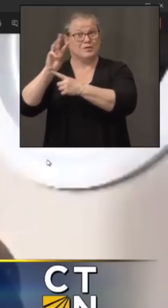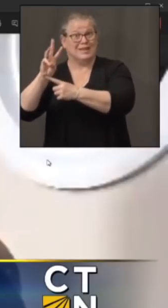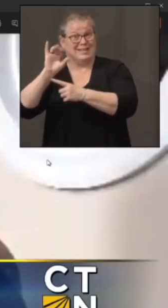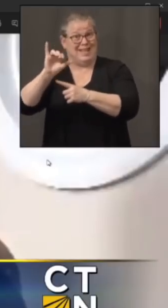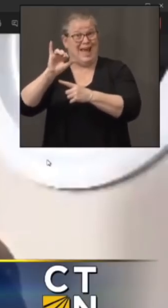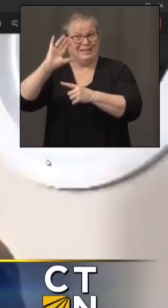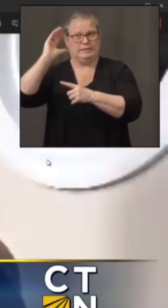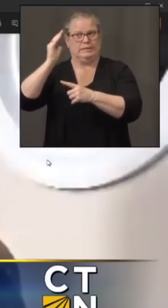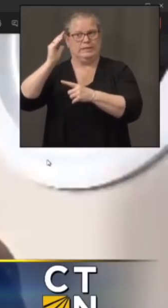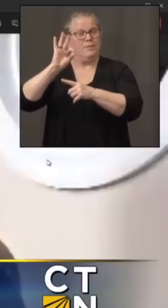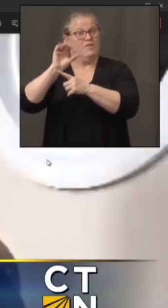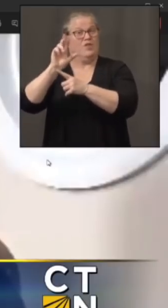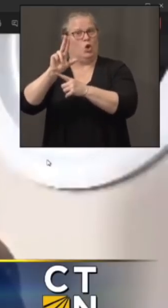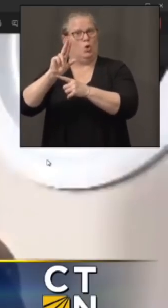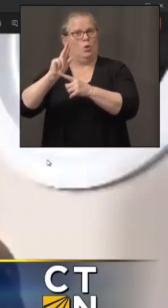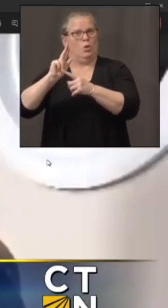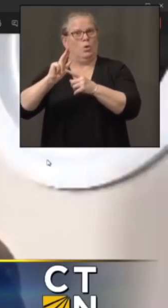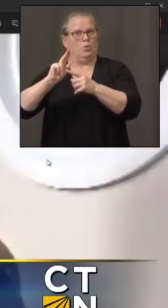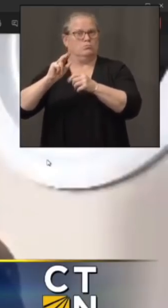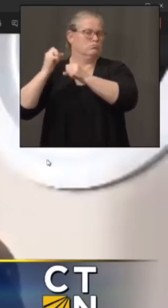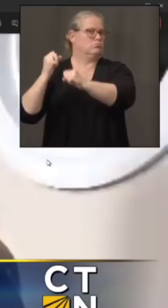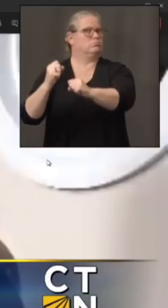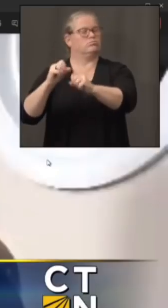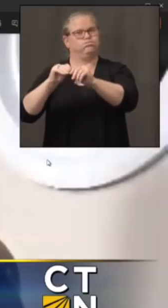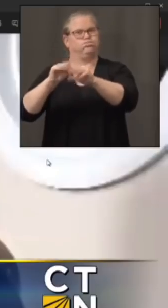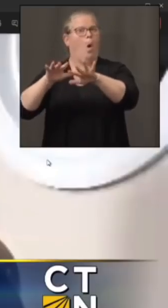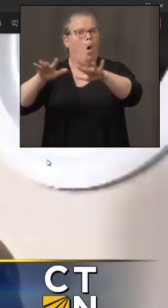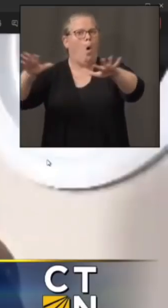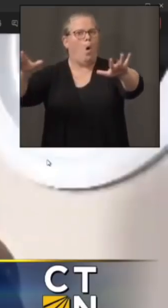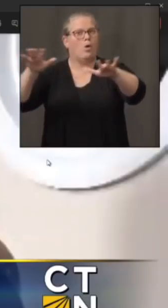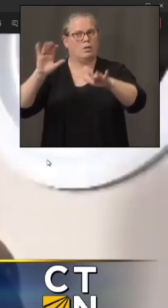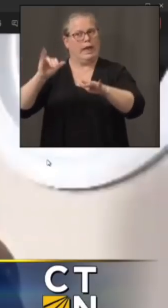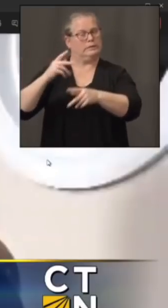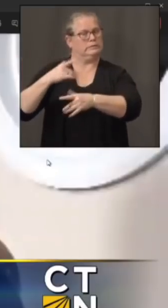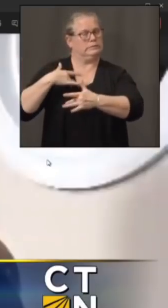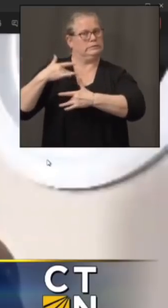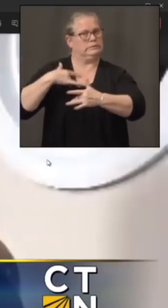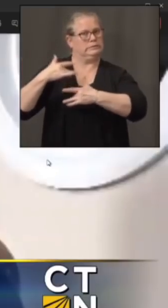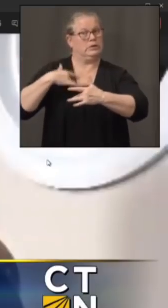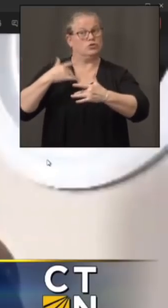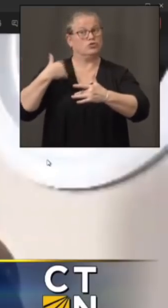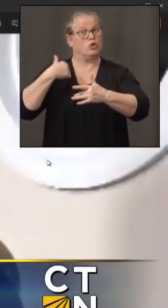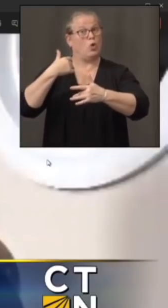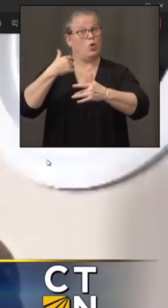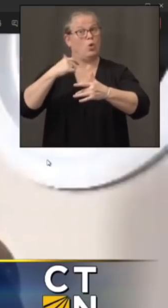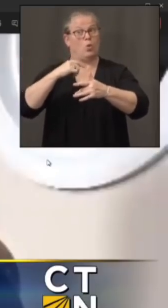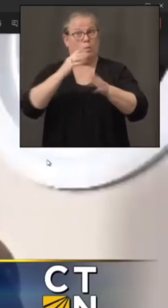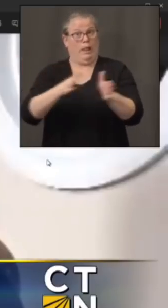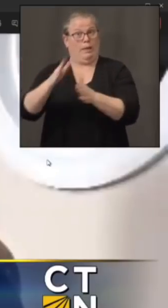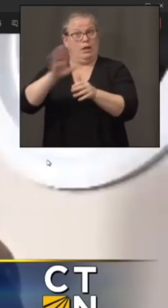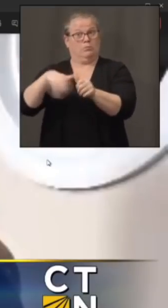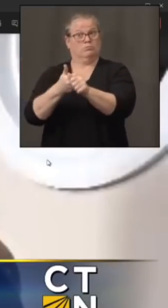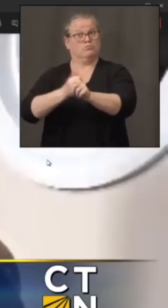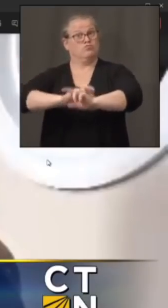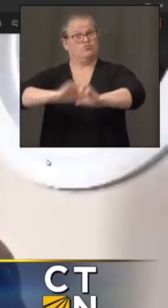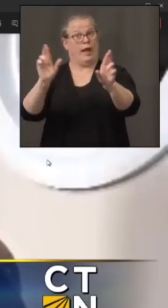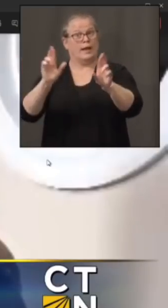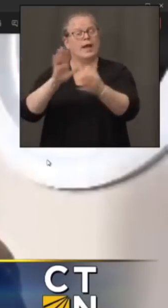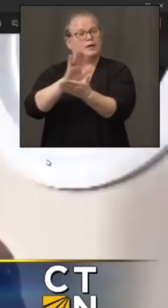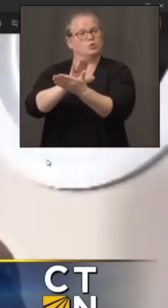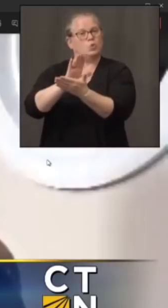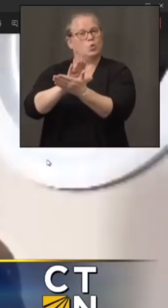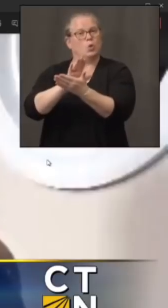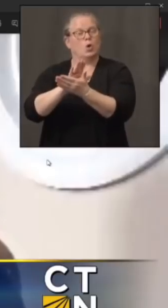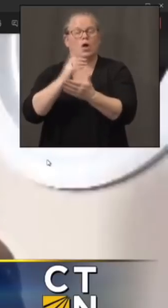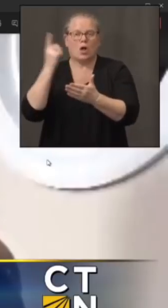center of our response, because in the case of pandemic influenza, children are a major source of community spread. And